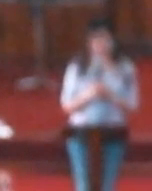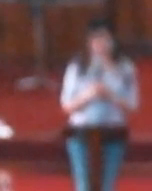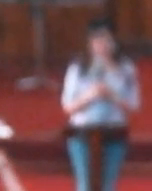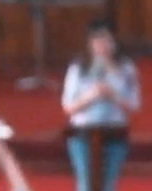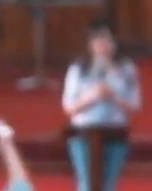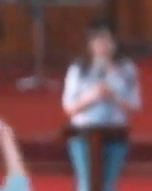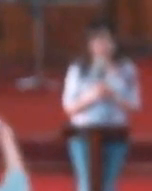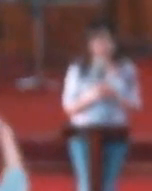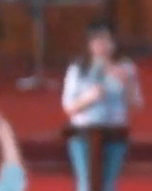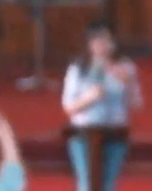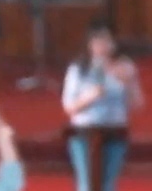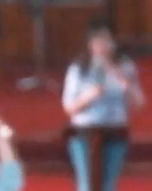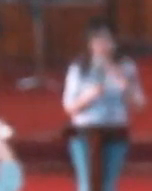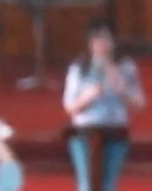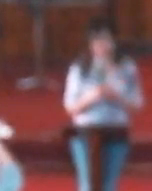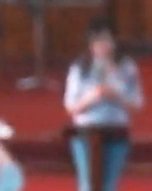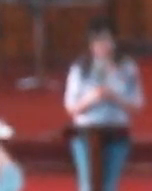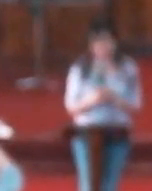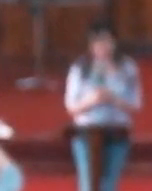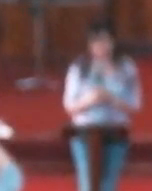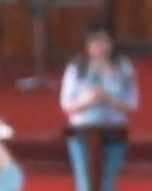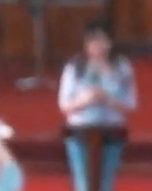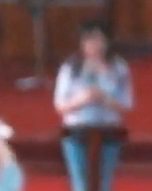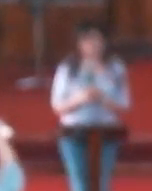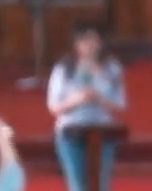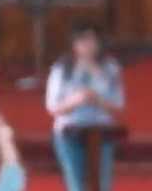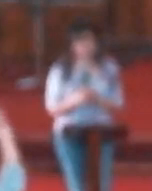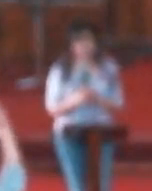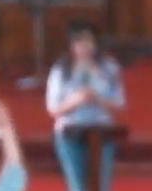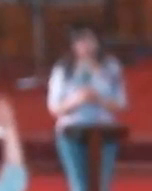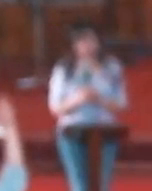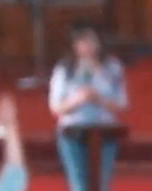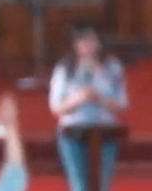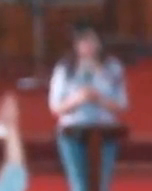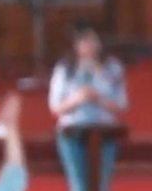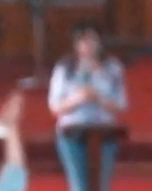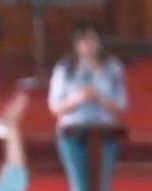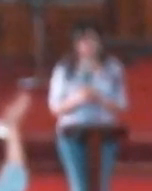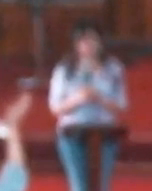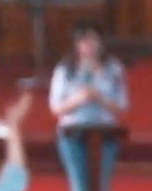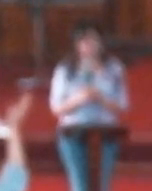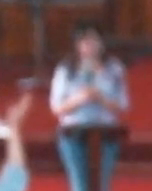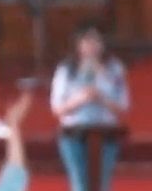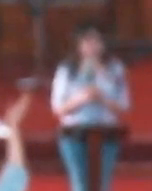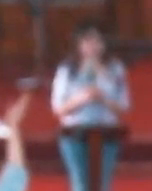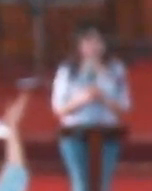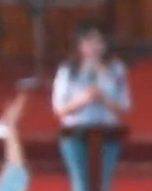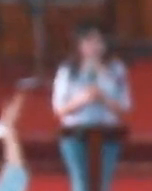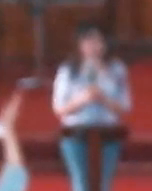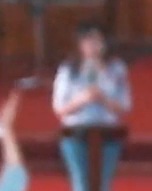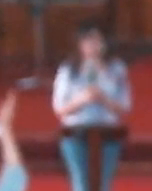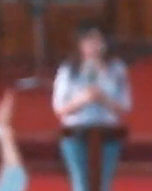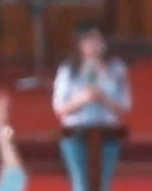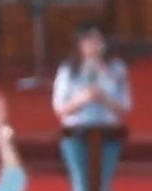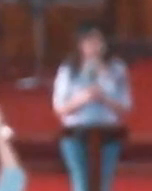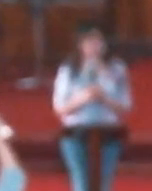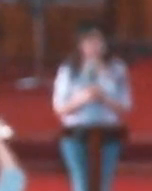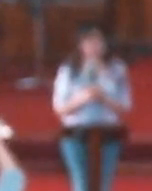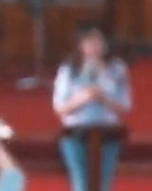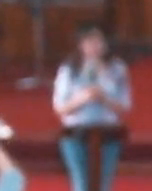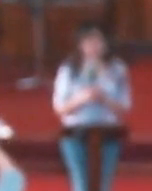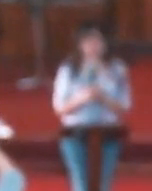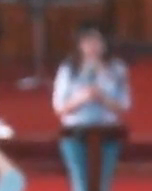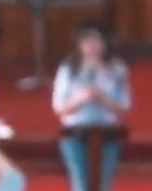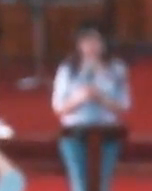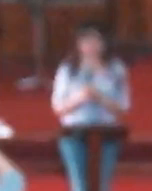word through clean vessels. Y que podamos discernir cuando hay buenos deseos en nuestro